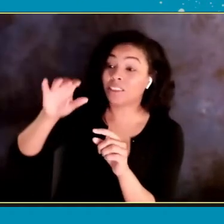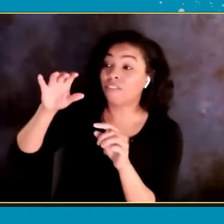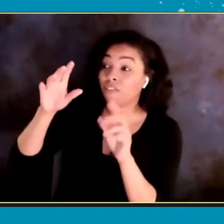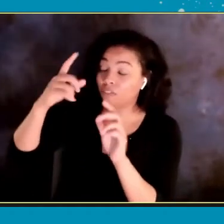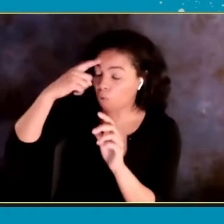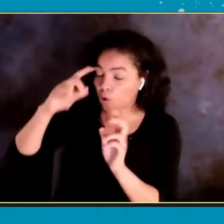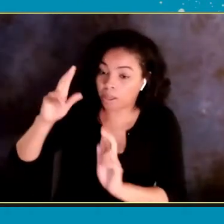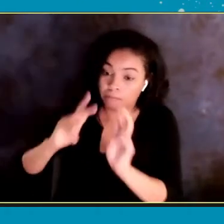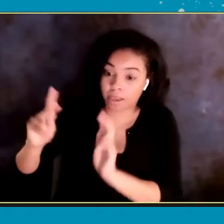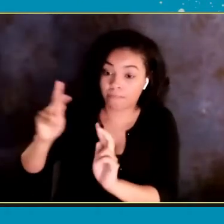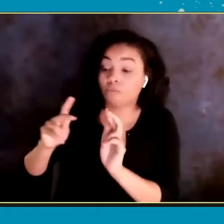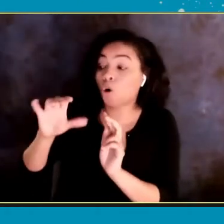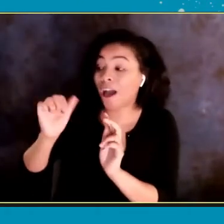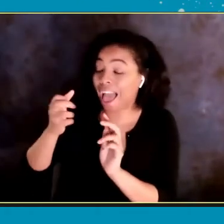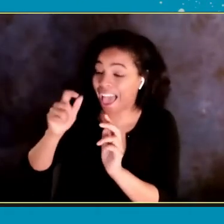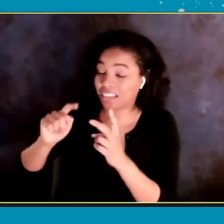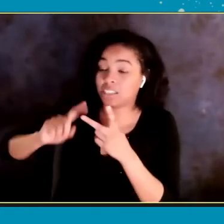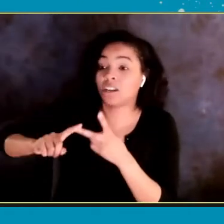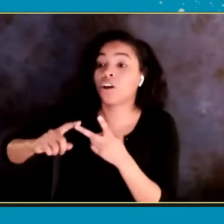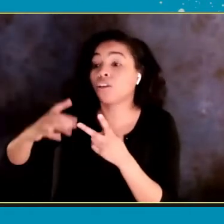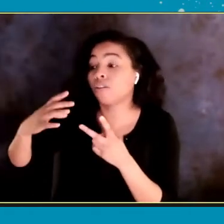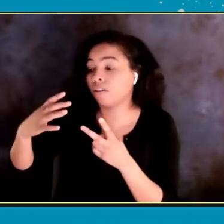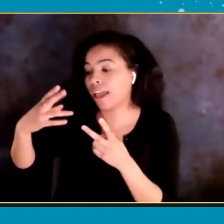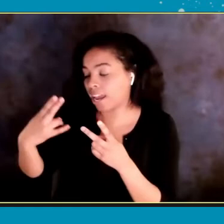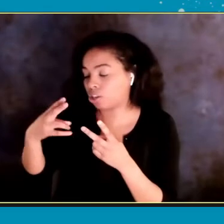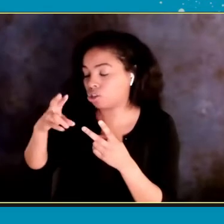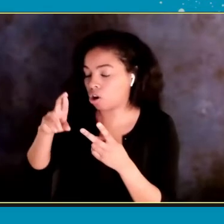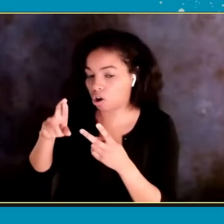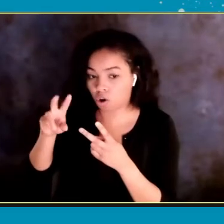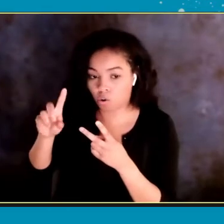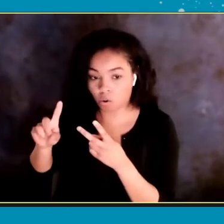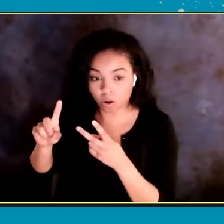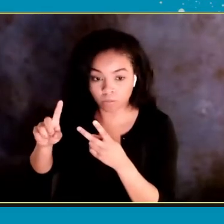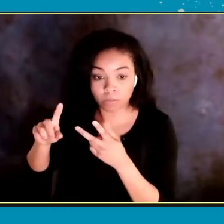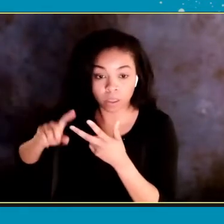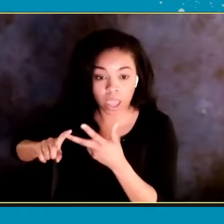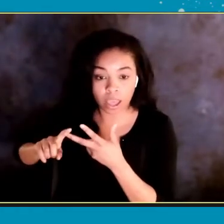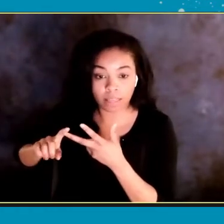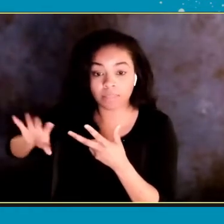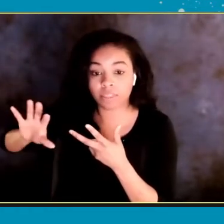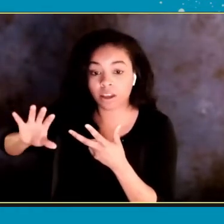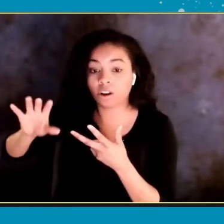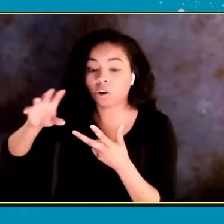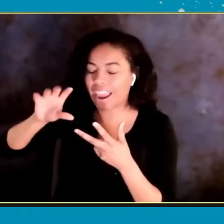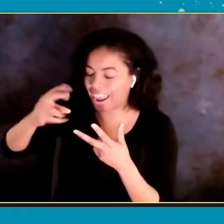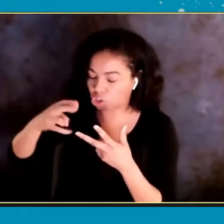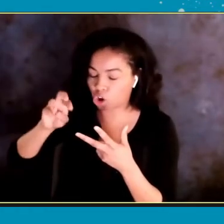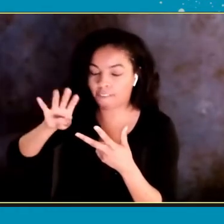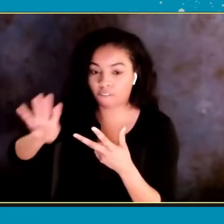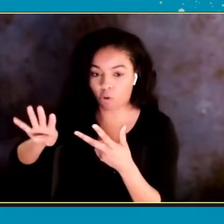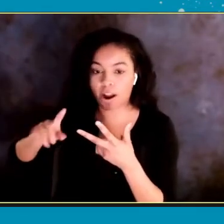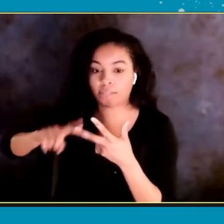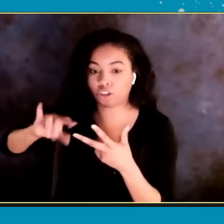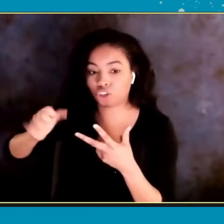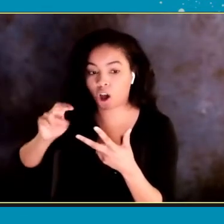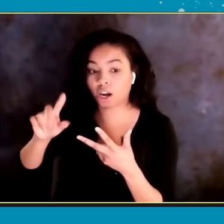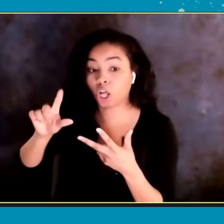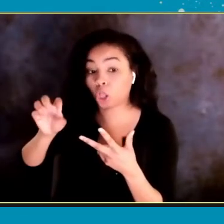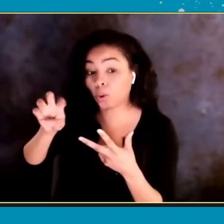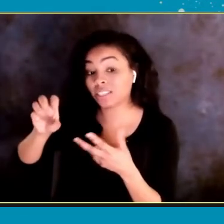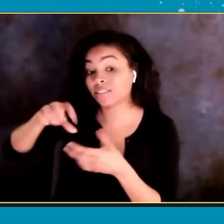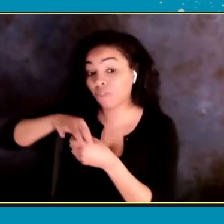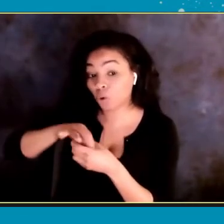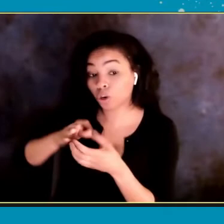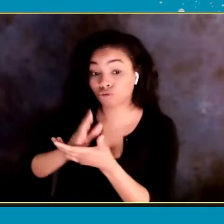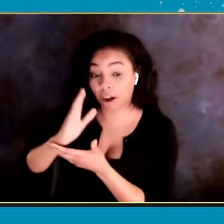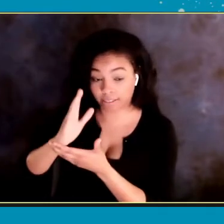the John Lewis Voting Rights Act. You can go to the link on your screen right now and follow the prompts to send the letter to your senators.